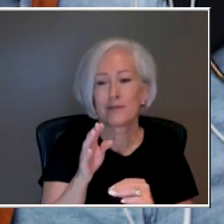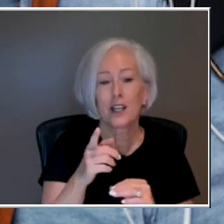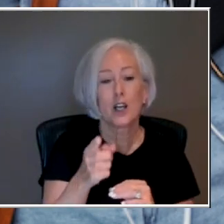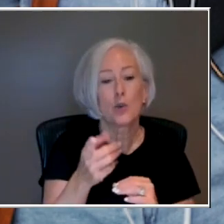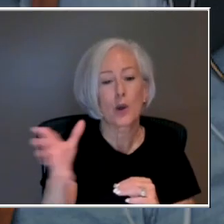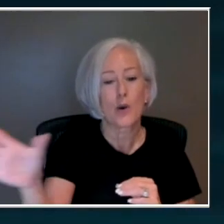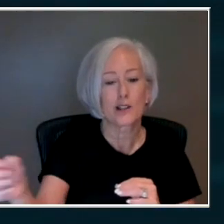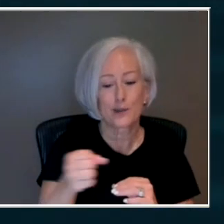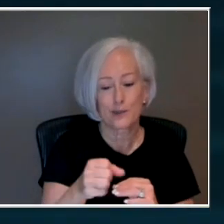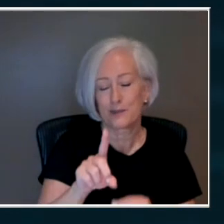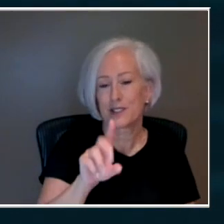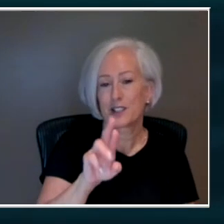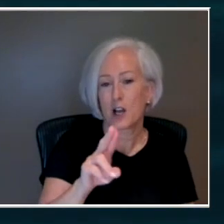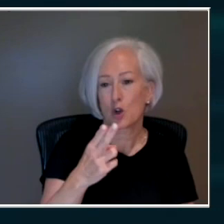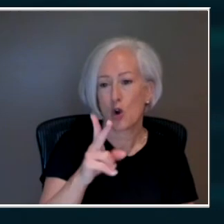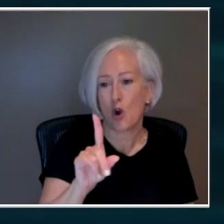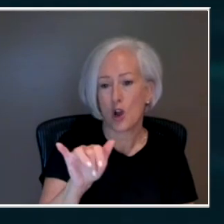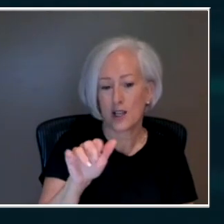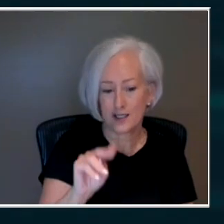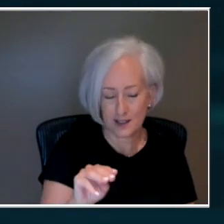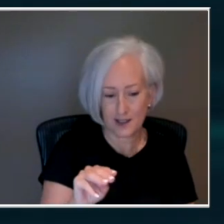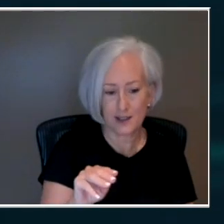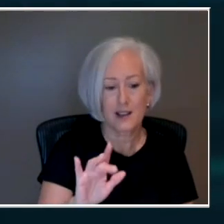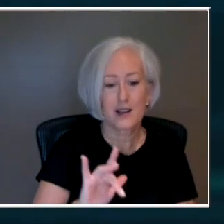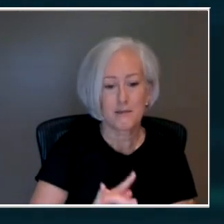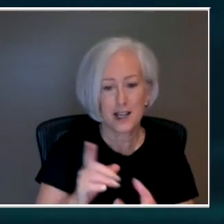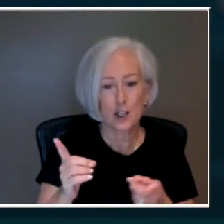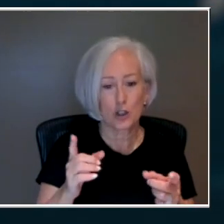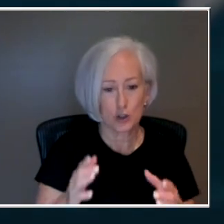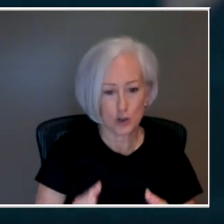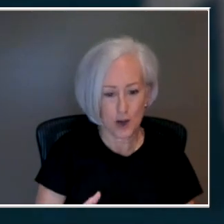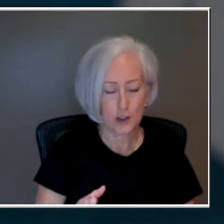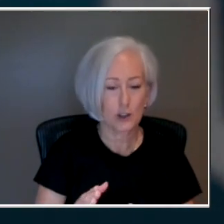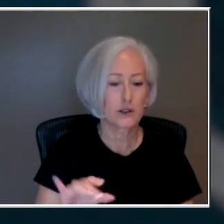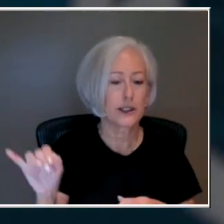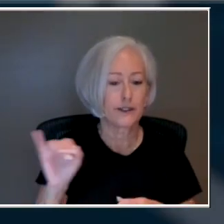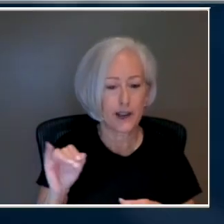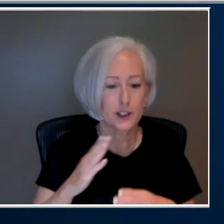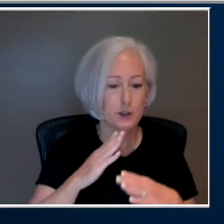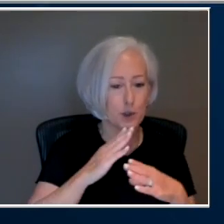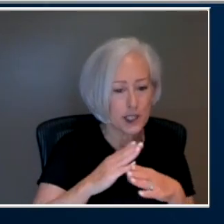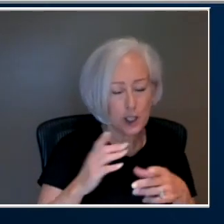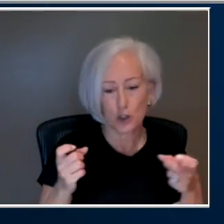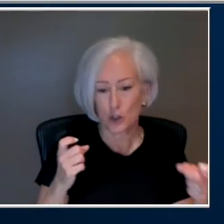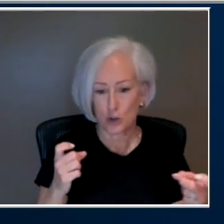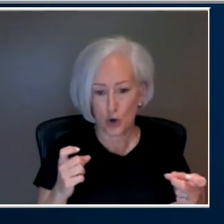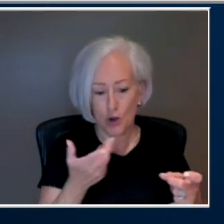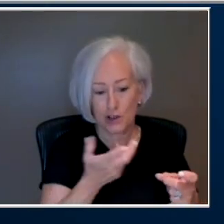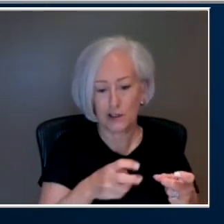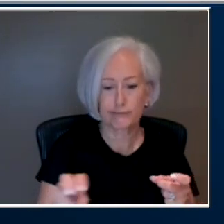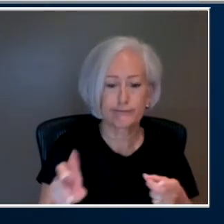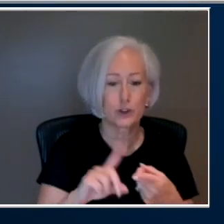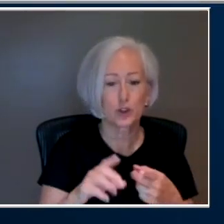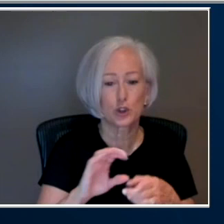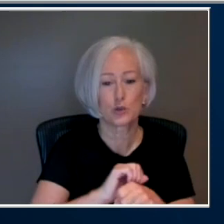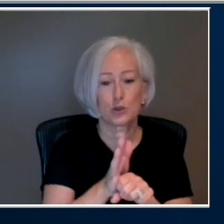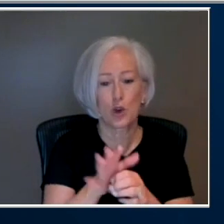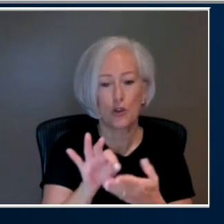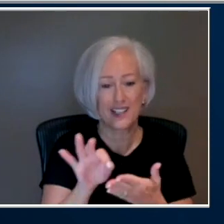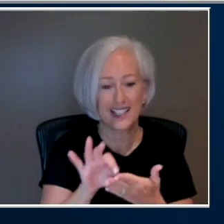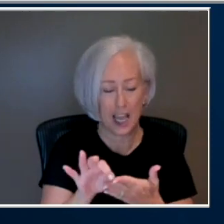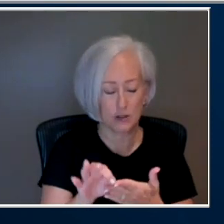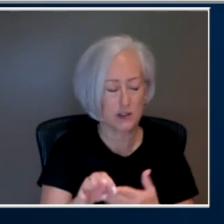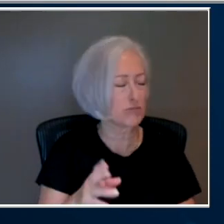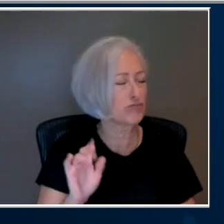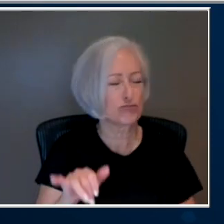Dana Hawkinson, Medical Director of Infection Prevention and Control. Switch gears just for a moment to talk about our COVID count. Yeah, just briefly. Yeah, it's always